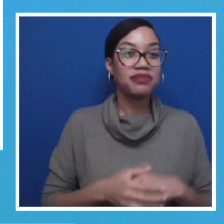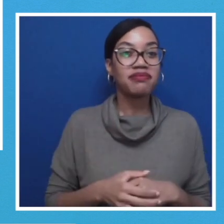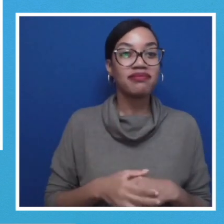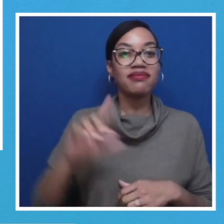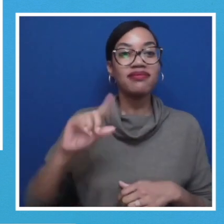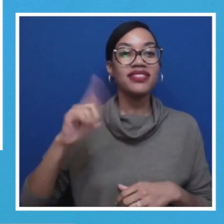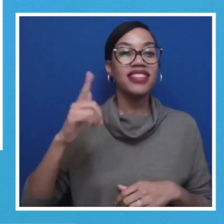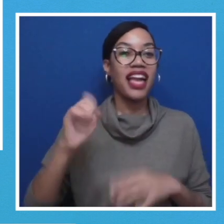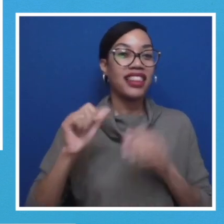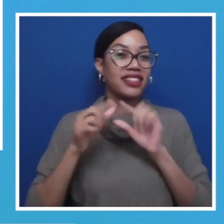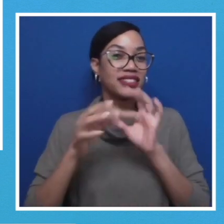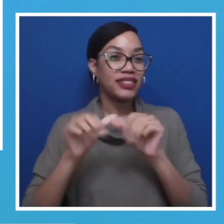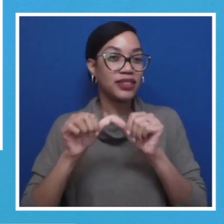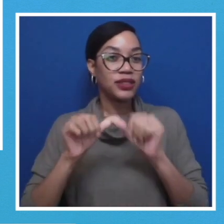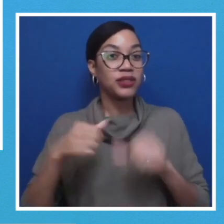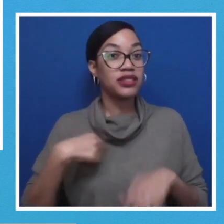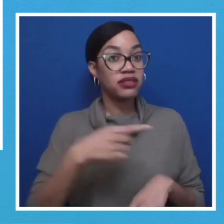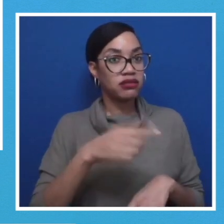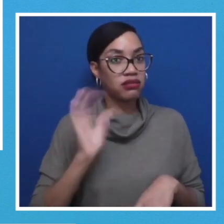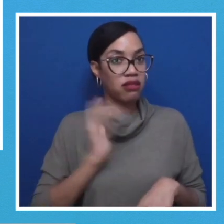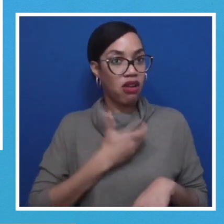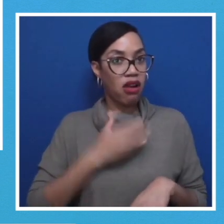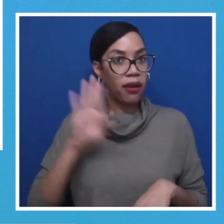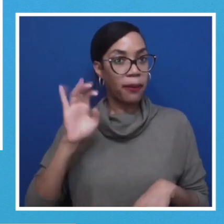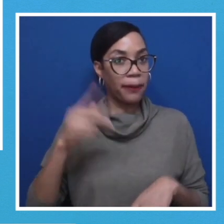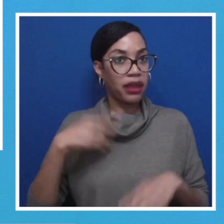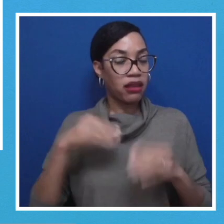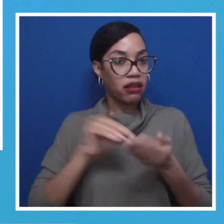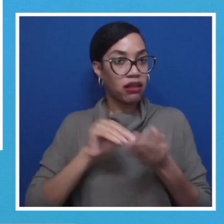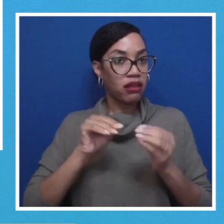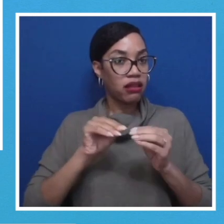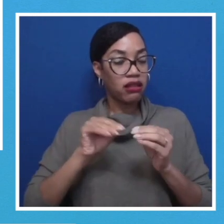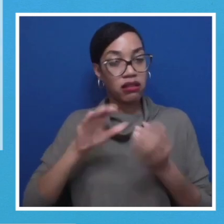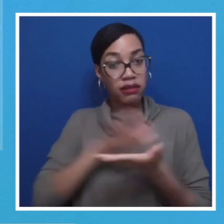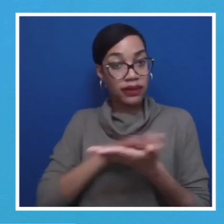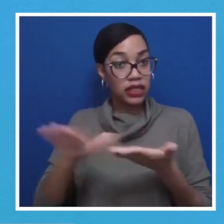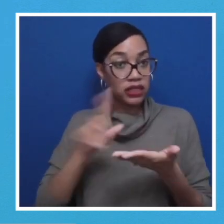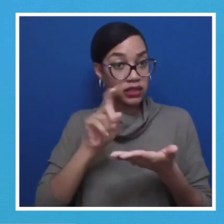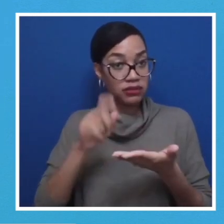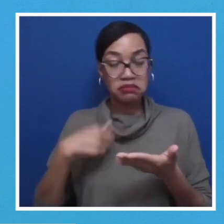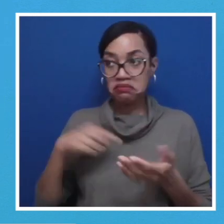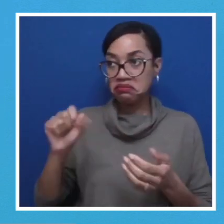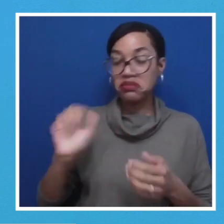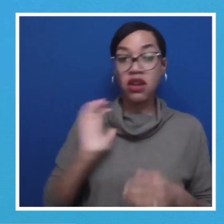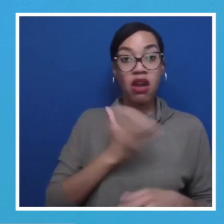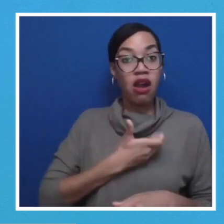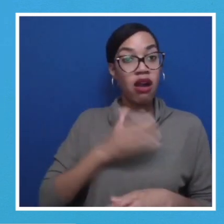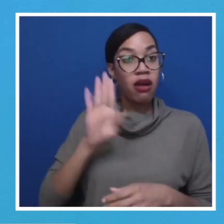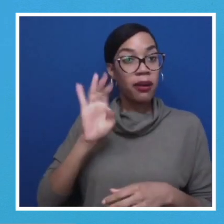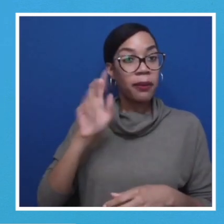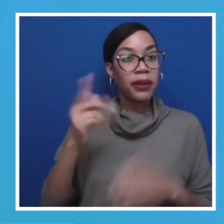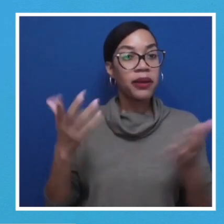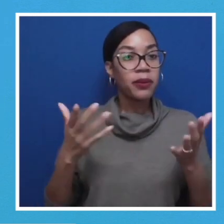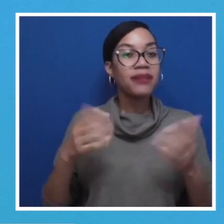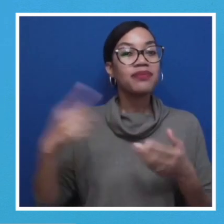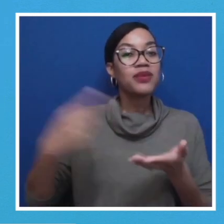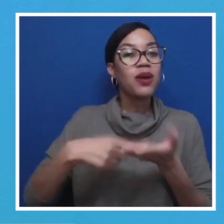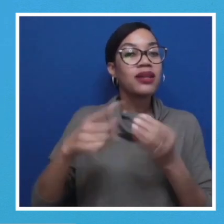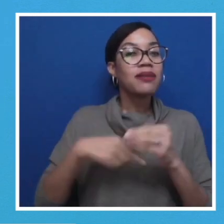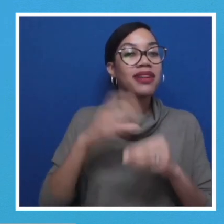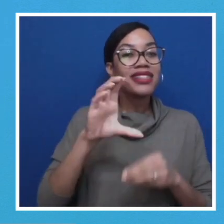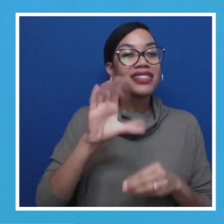right? And they'd be like, yeah, our bank's clean. And by our bank, everybody knew we were talking about City National Bank because every